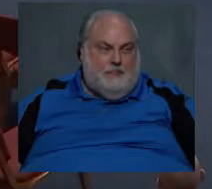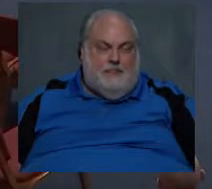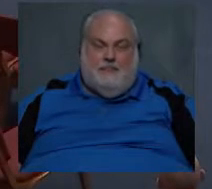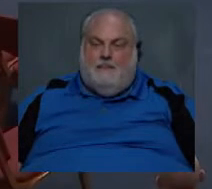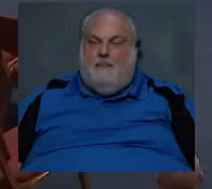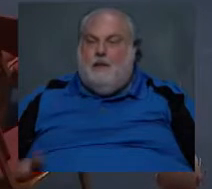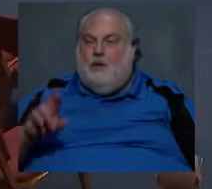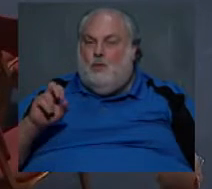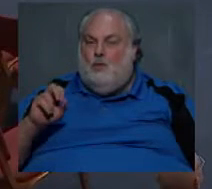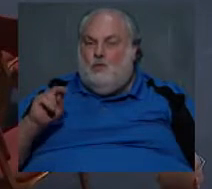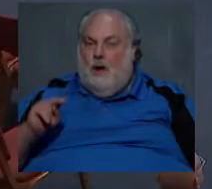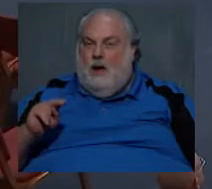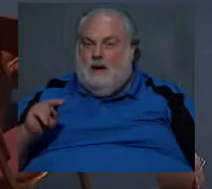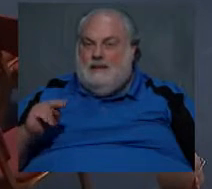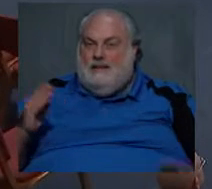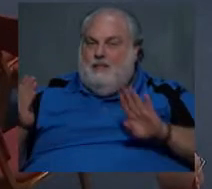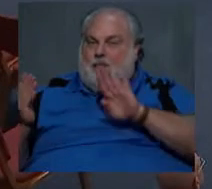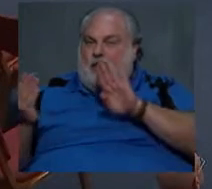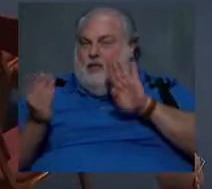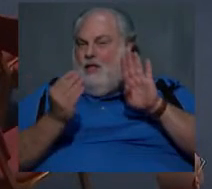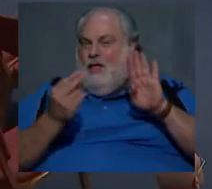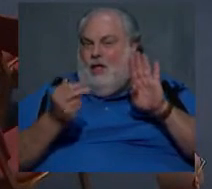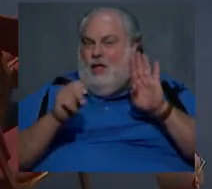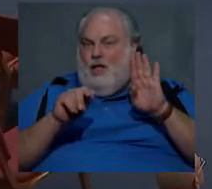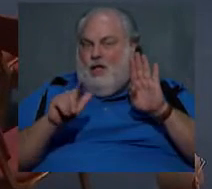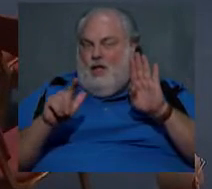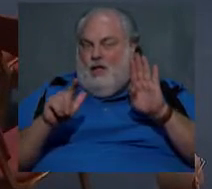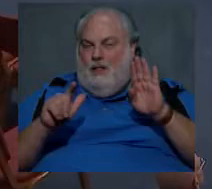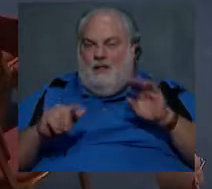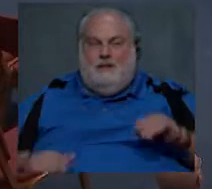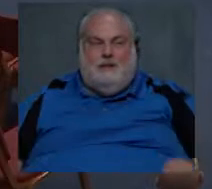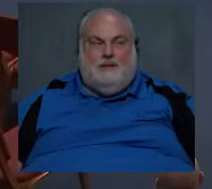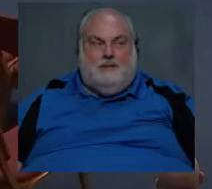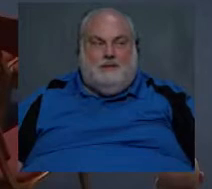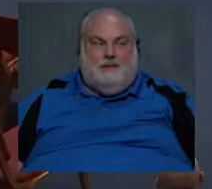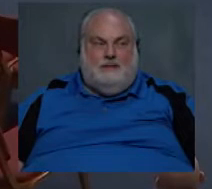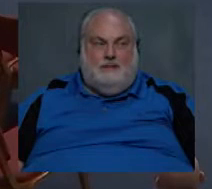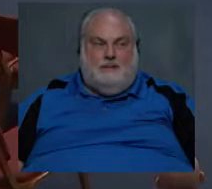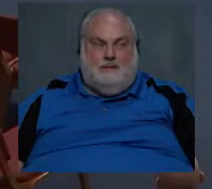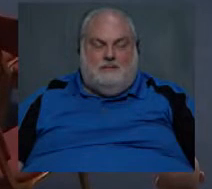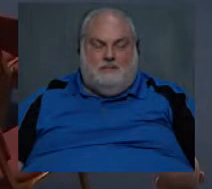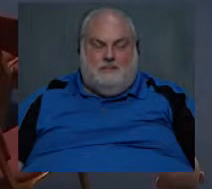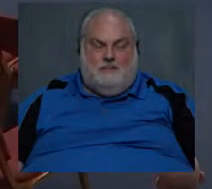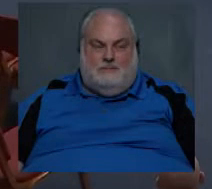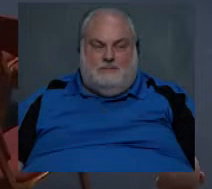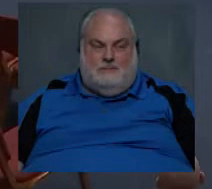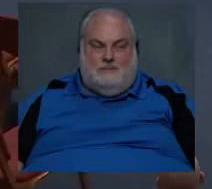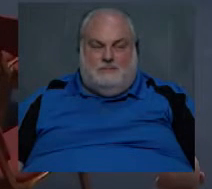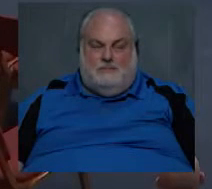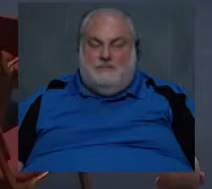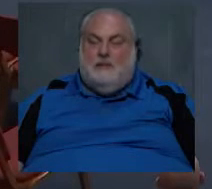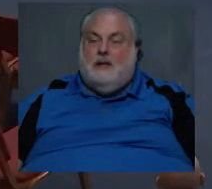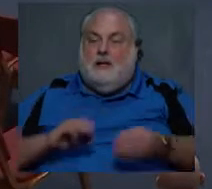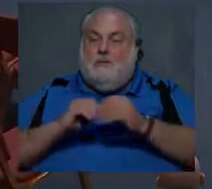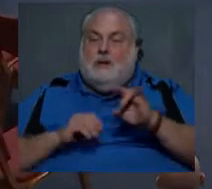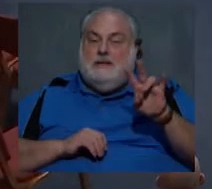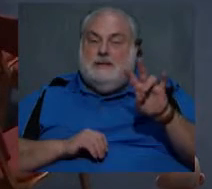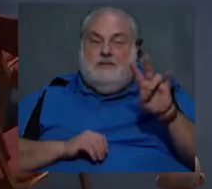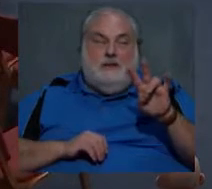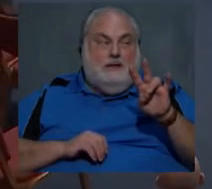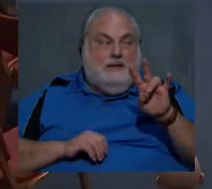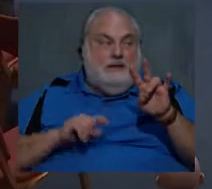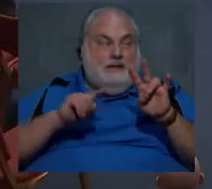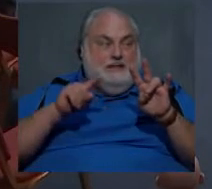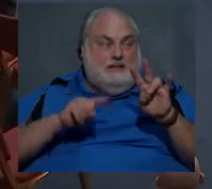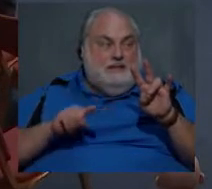If you can hail him to come back in, if he's not coming, we're going to move to item. Okay. Okay. Item number 7, file